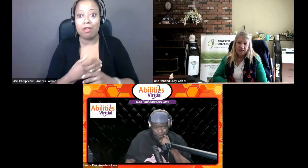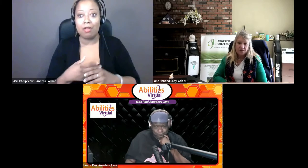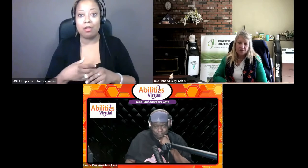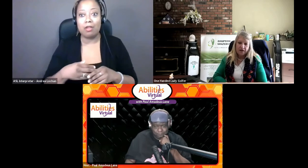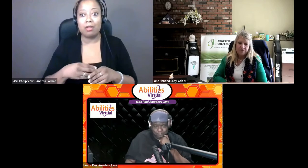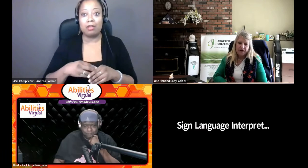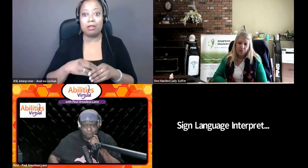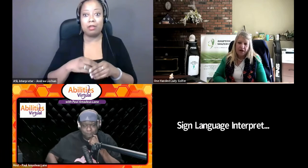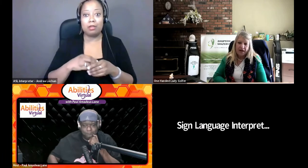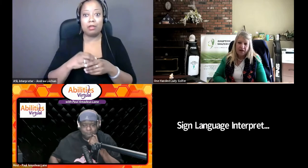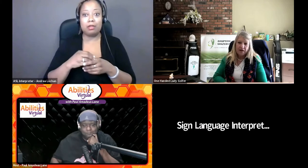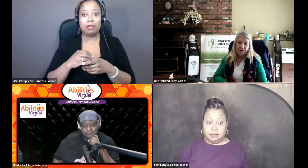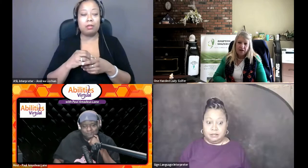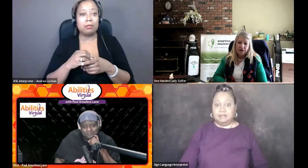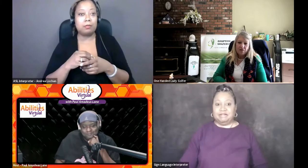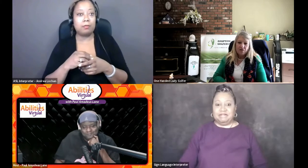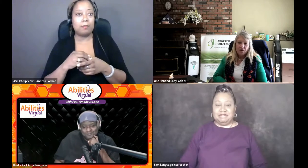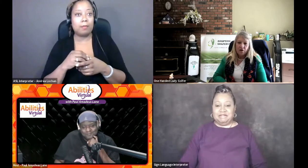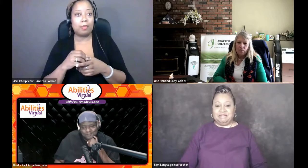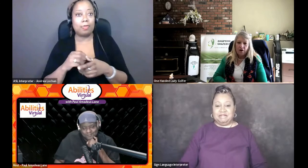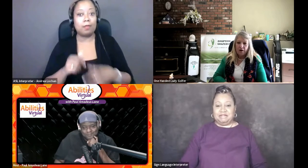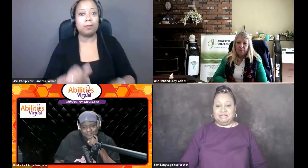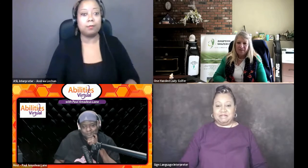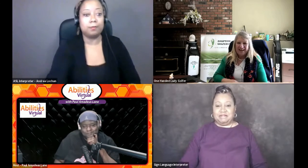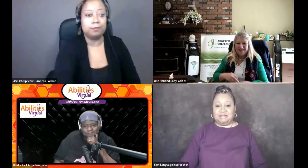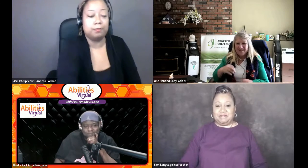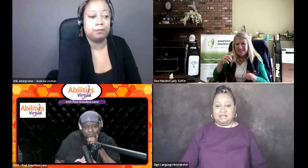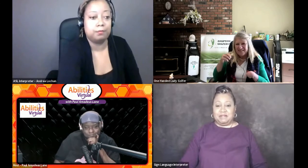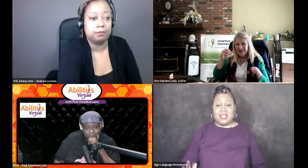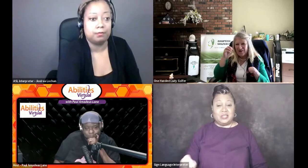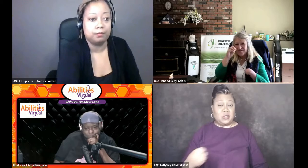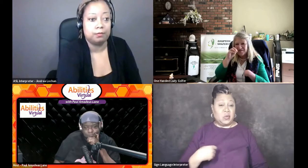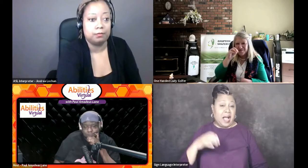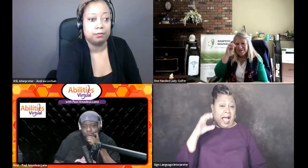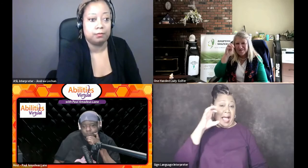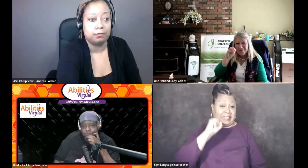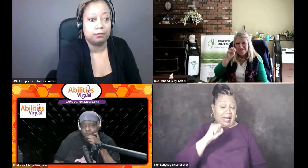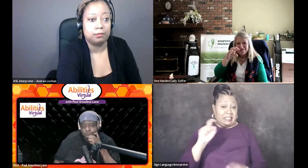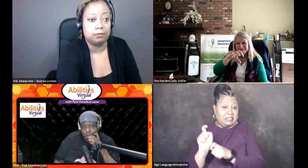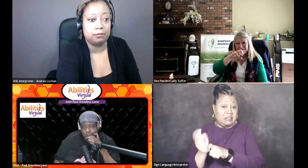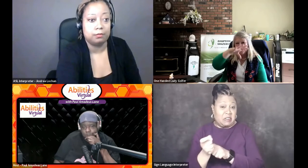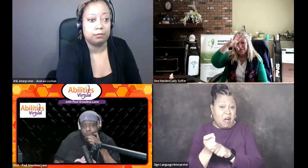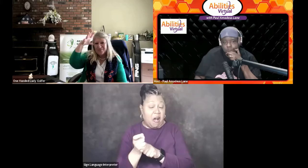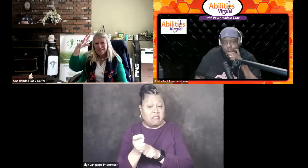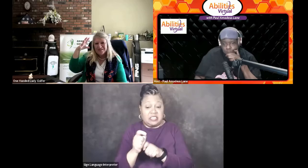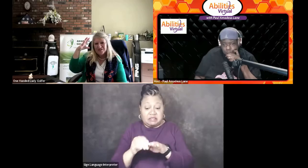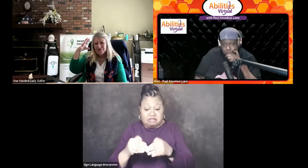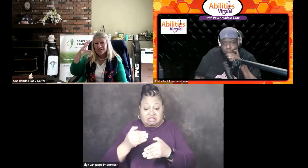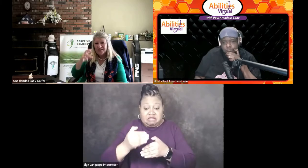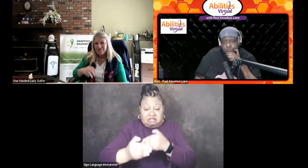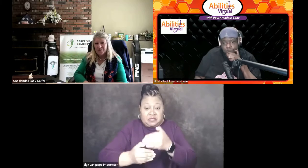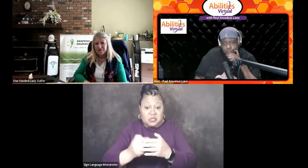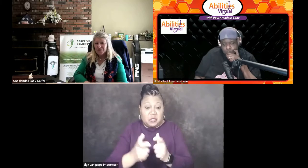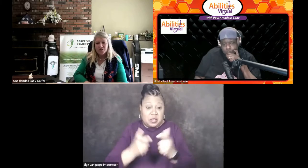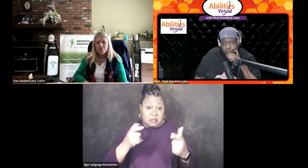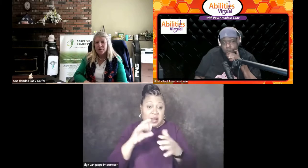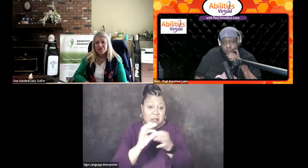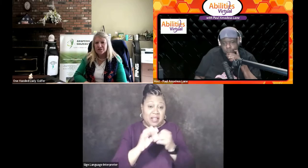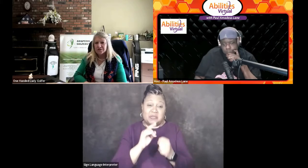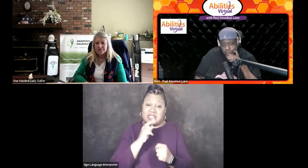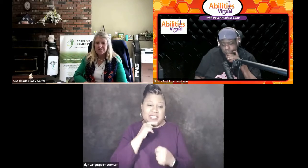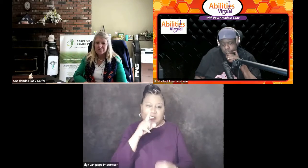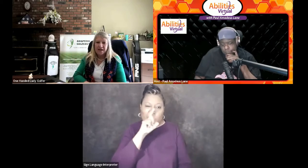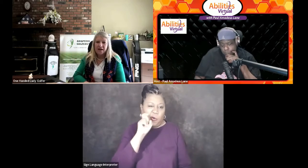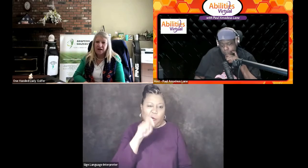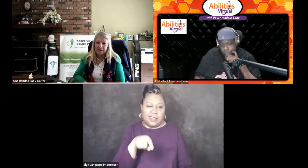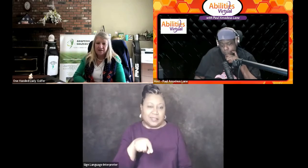I can until I find a way. So I guess the golf is just a stepping stone to the bigger message, is really just don't